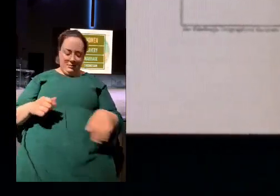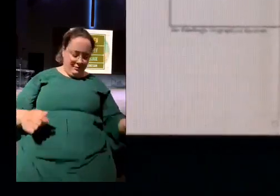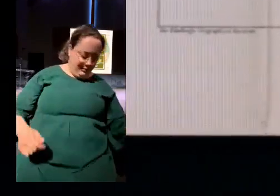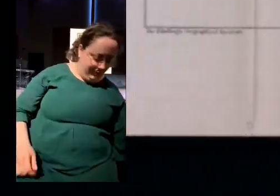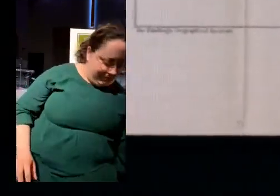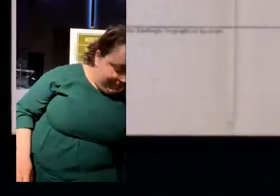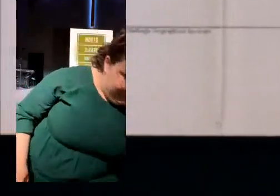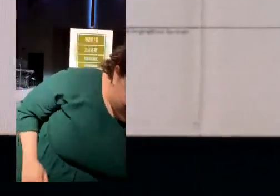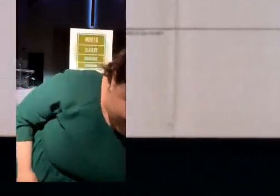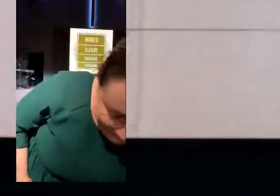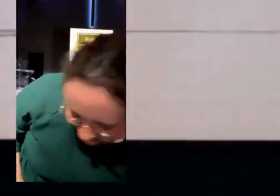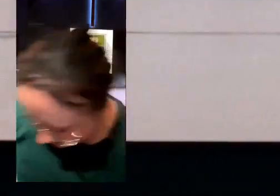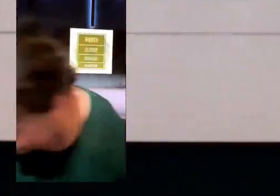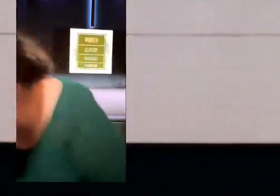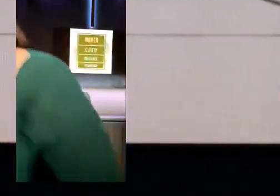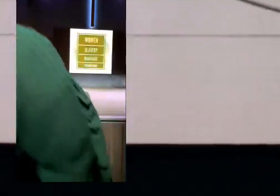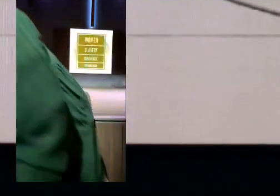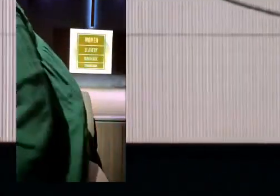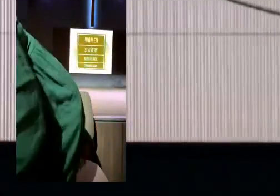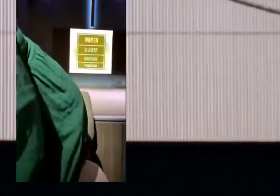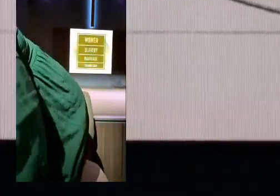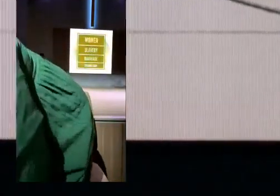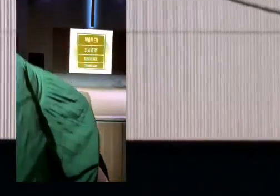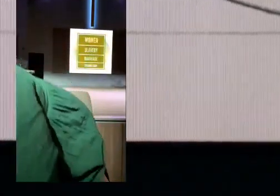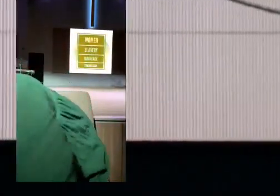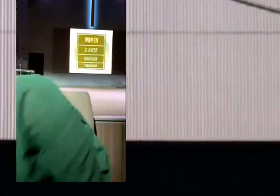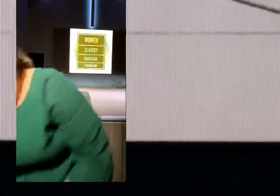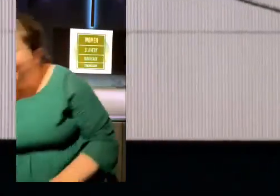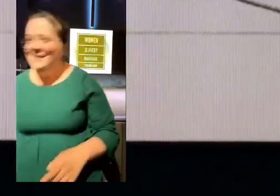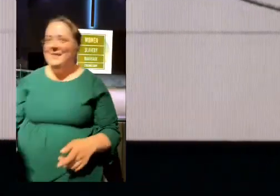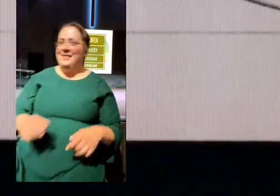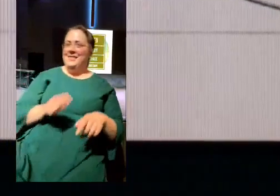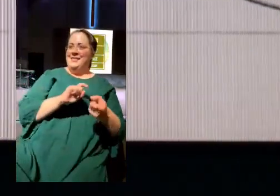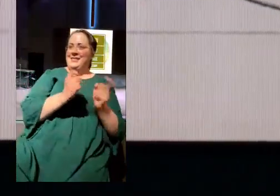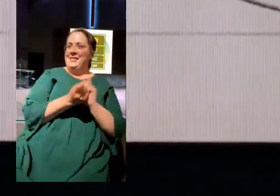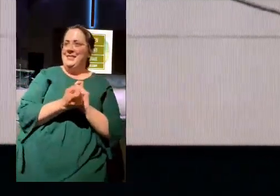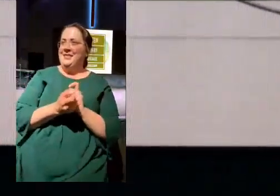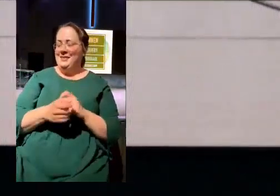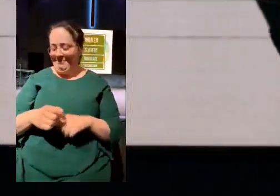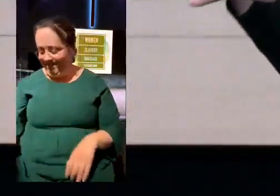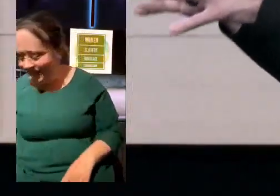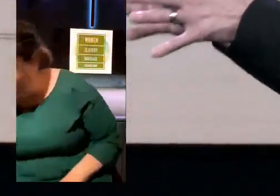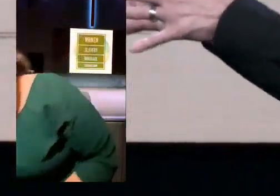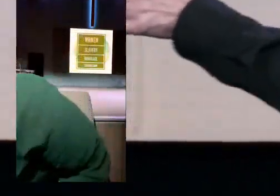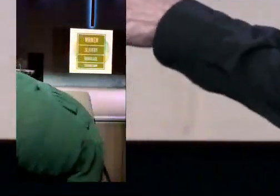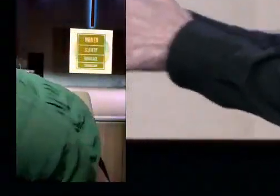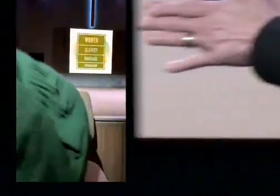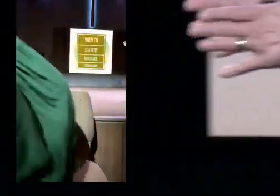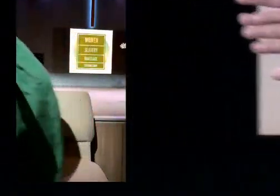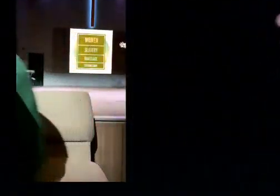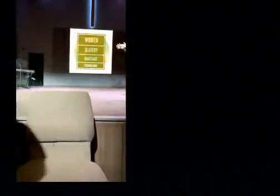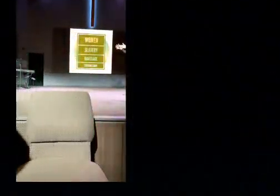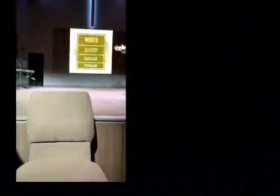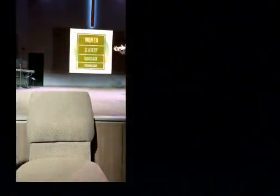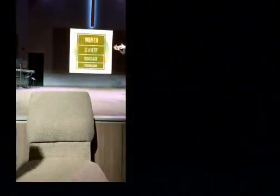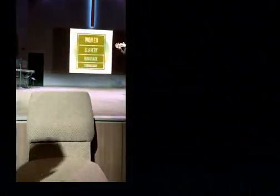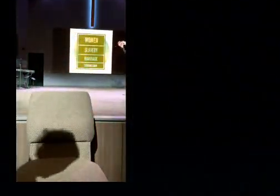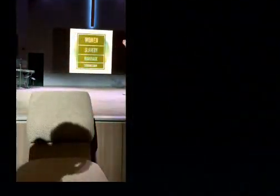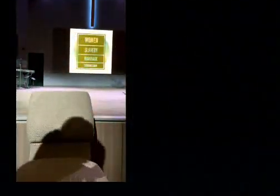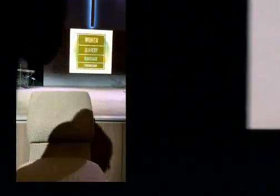Paul or the others has changed in society. So how do we take statements about the role of women in society